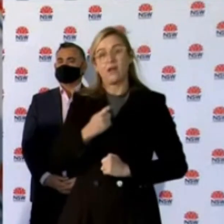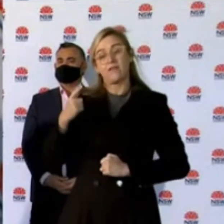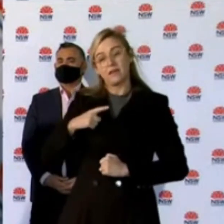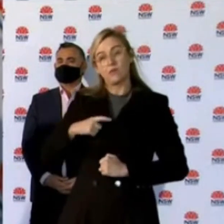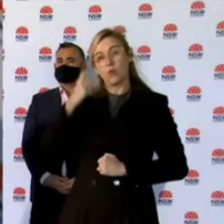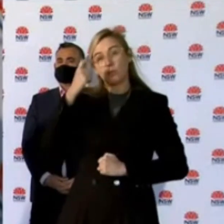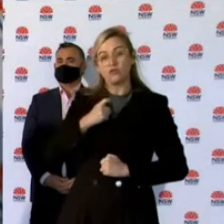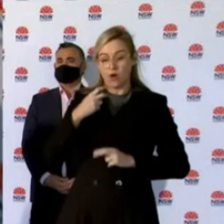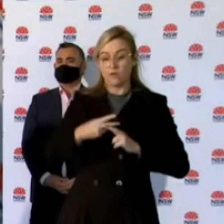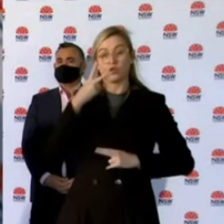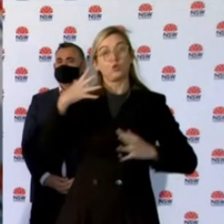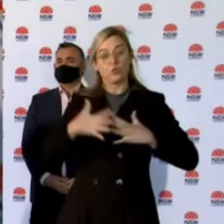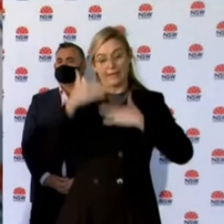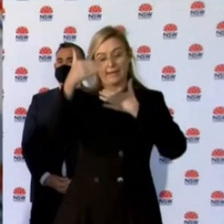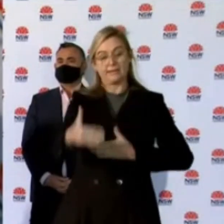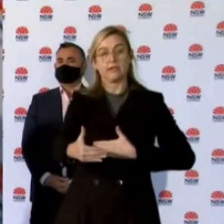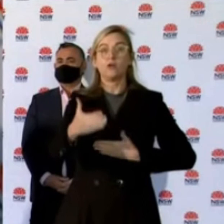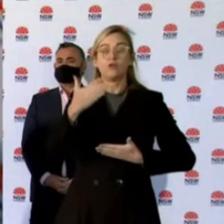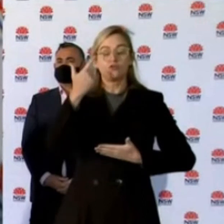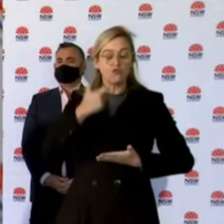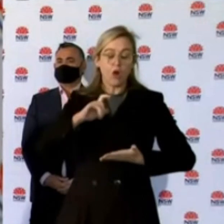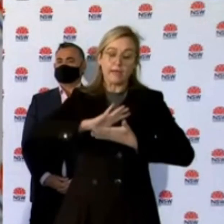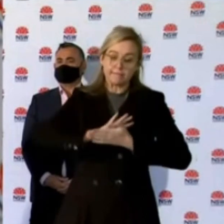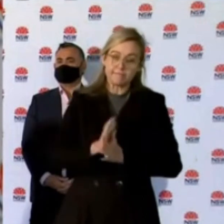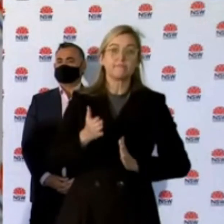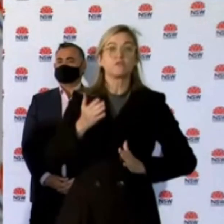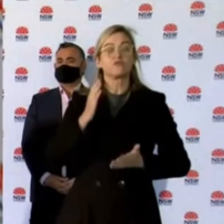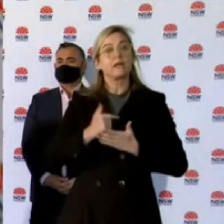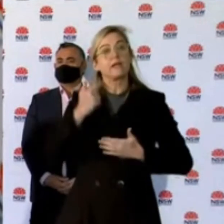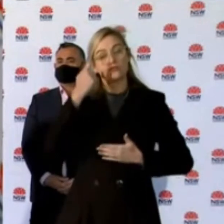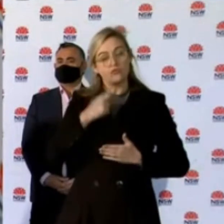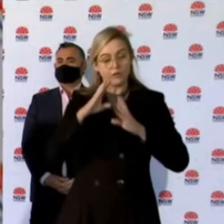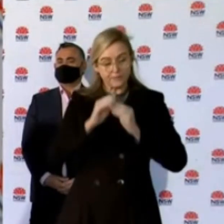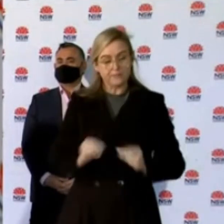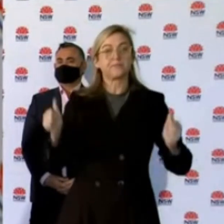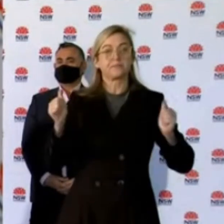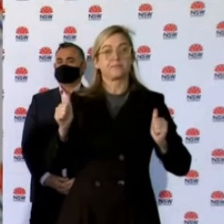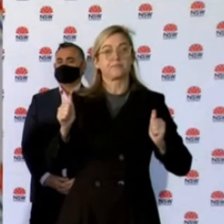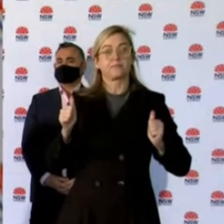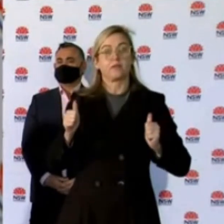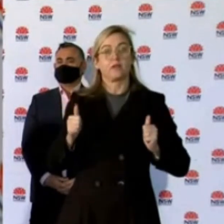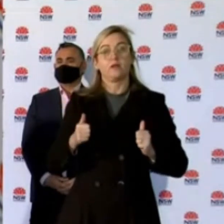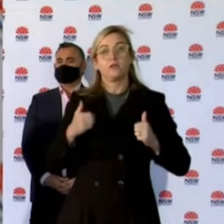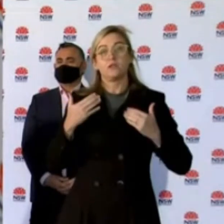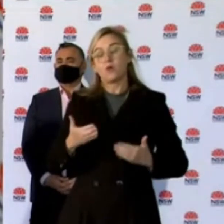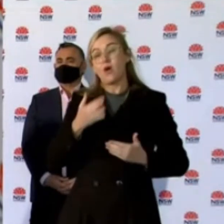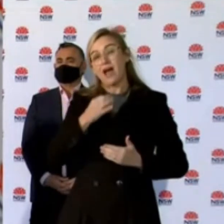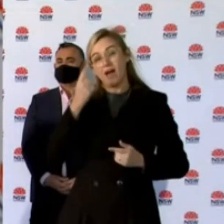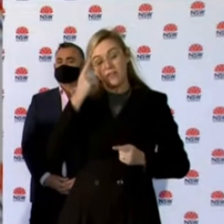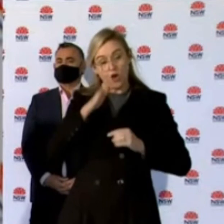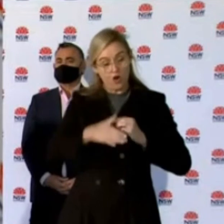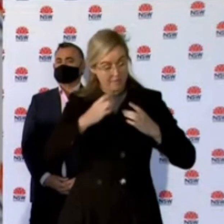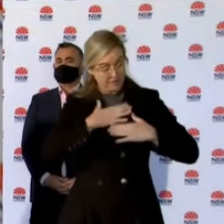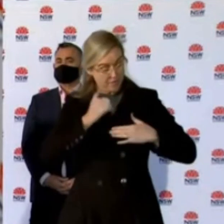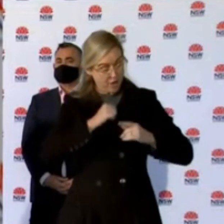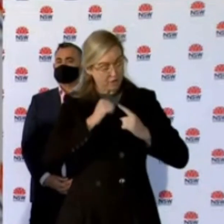next 2 weeks to really crush this thing, and that's what we're aiming to do. And I just ask everybody to think about not just their circumstance, but